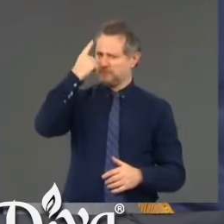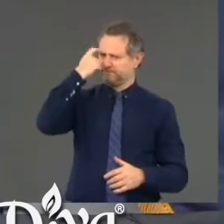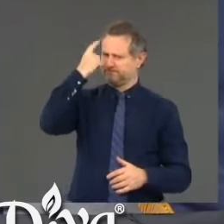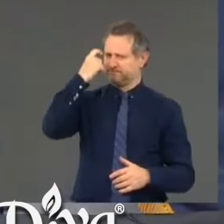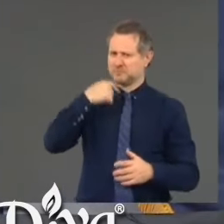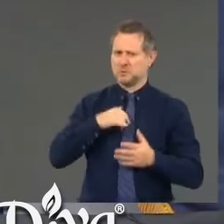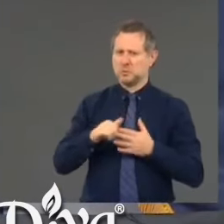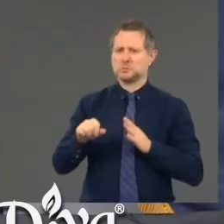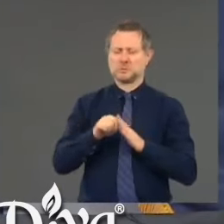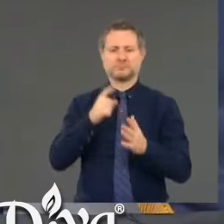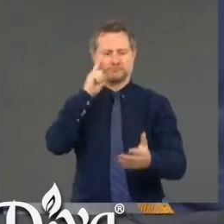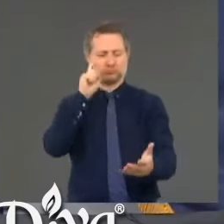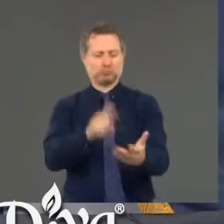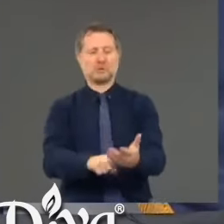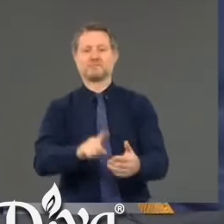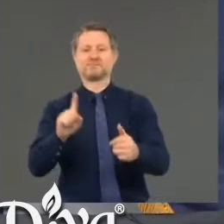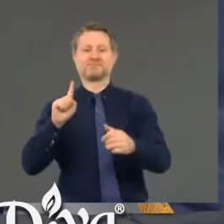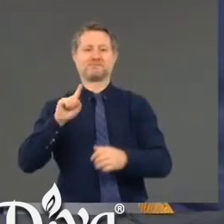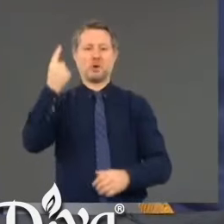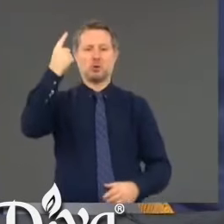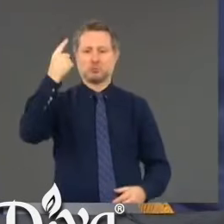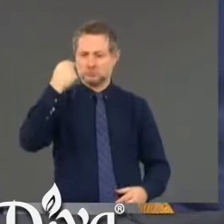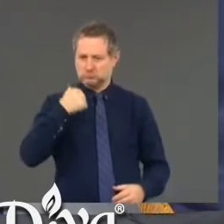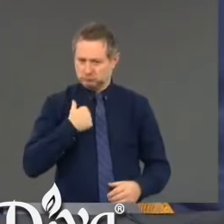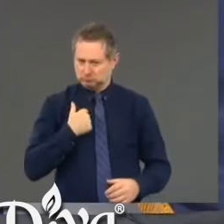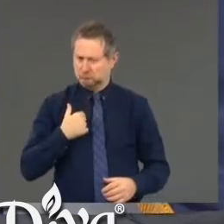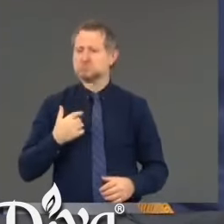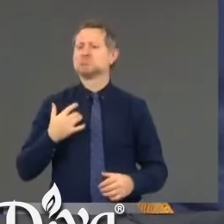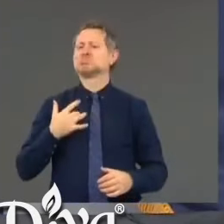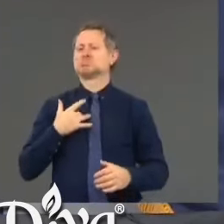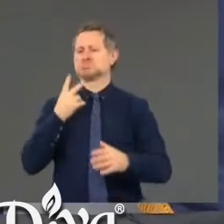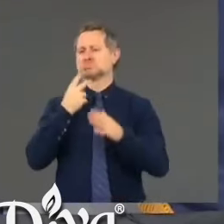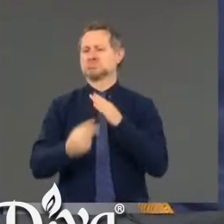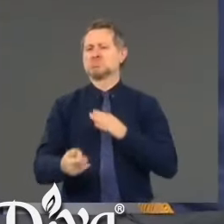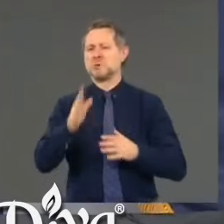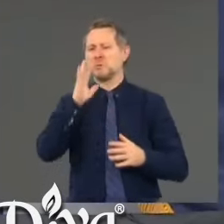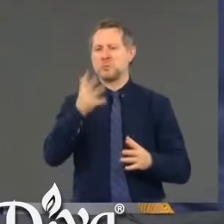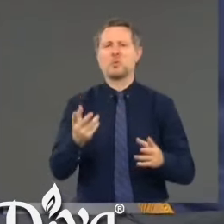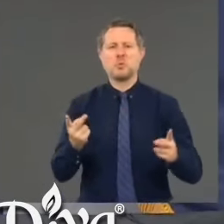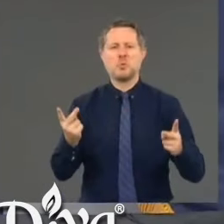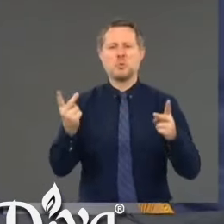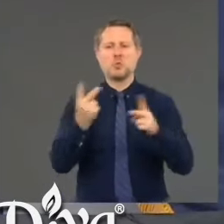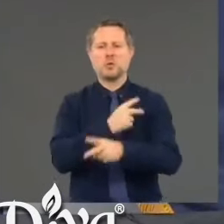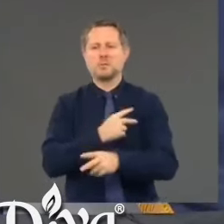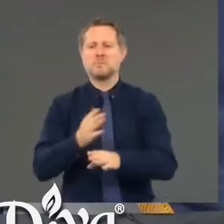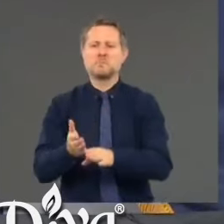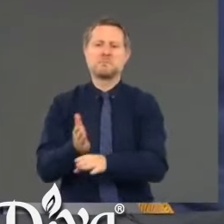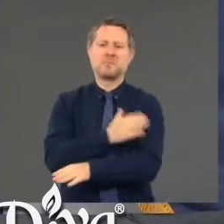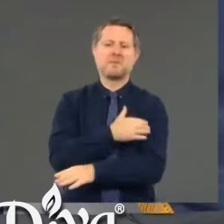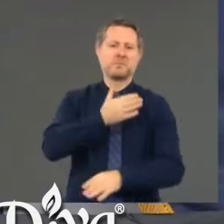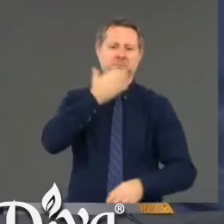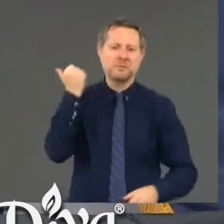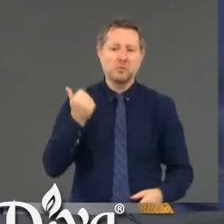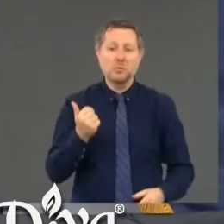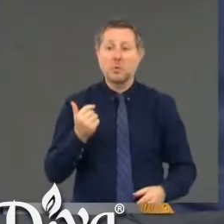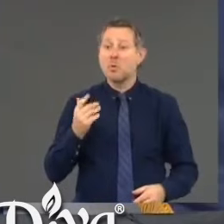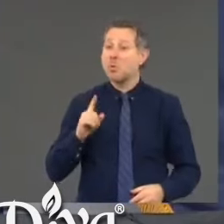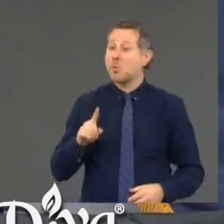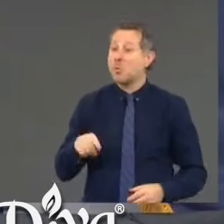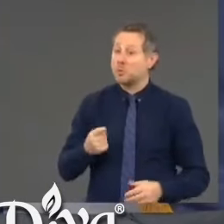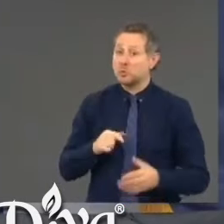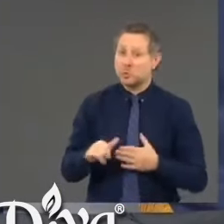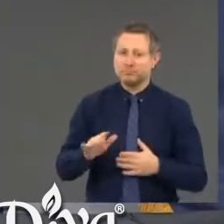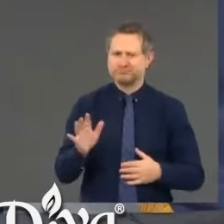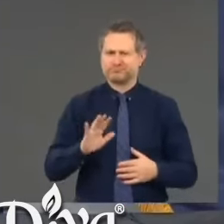worse before it gets better. I don't think this is New York. I don't think it's only 120 cases in New York. I think that's the tip of the